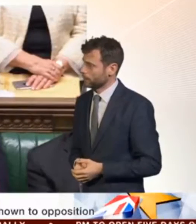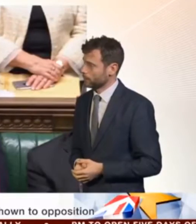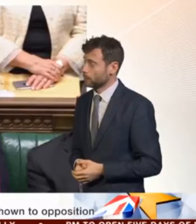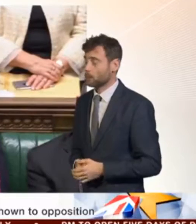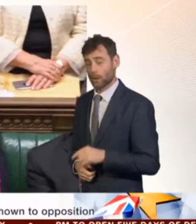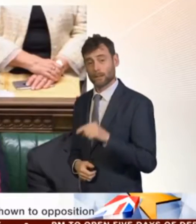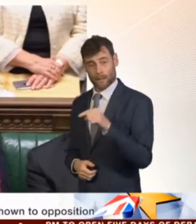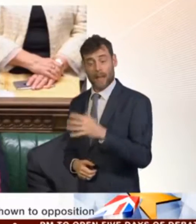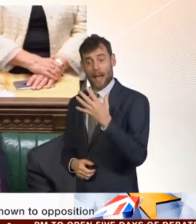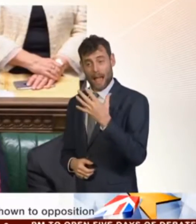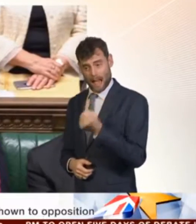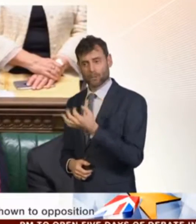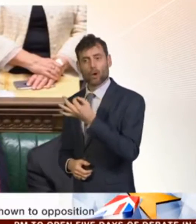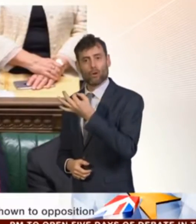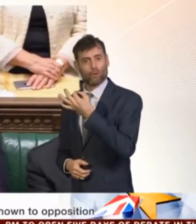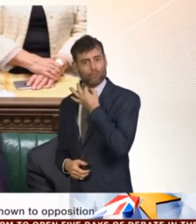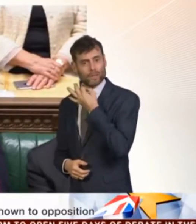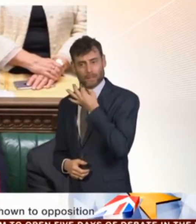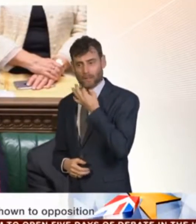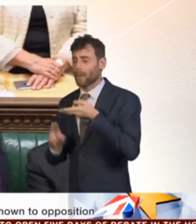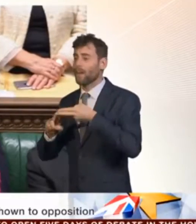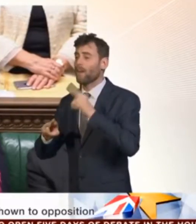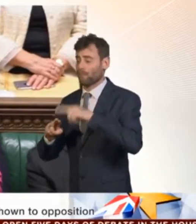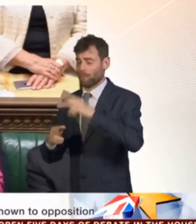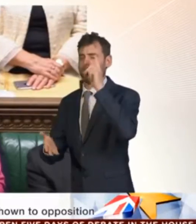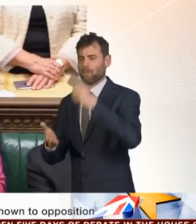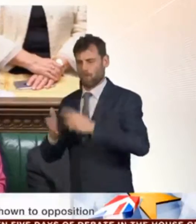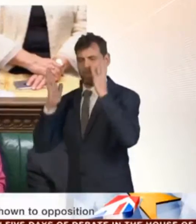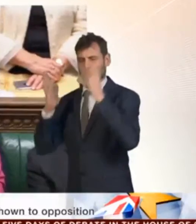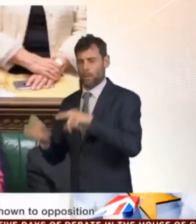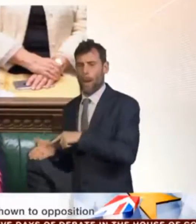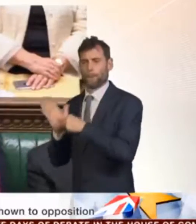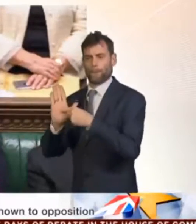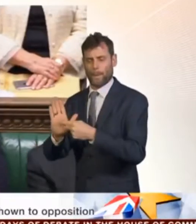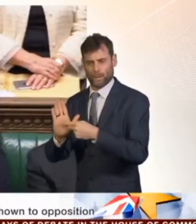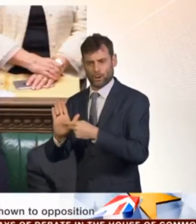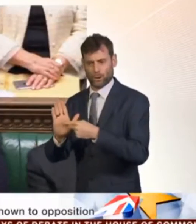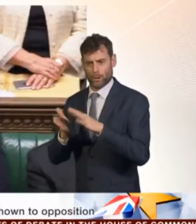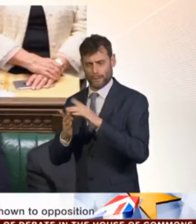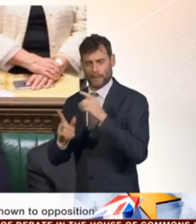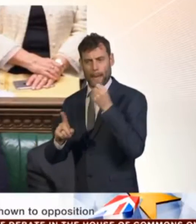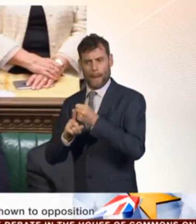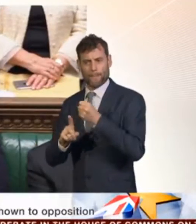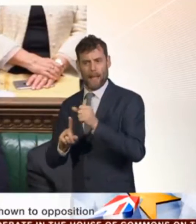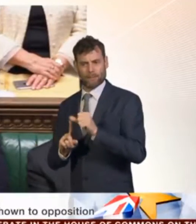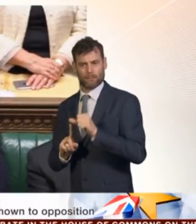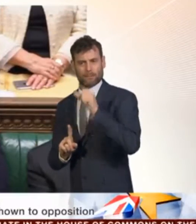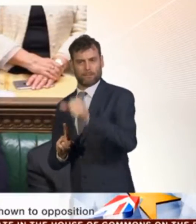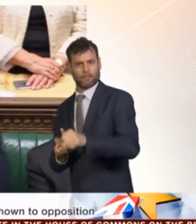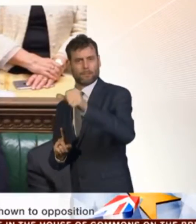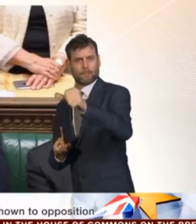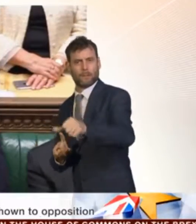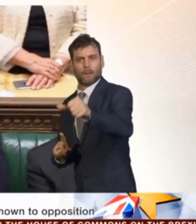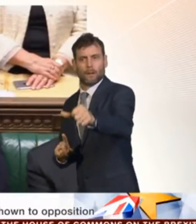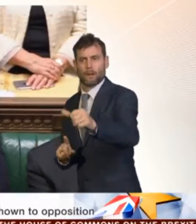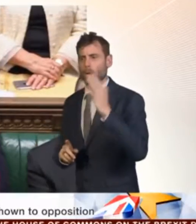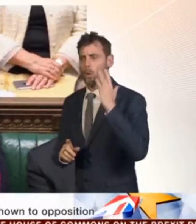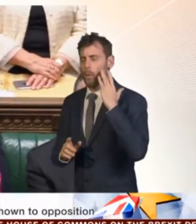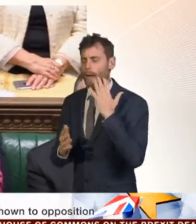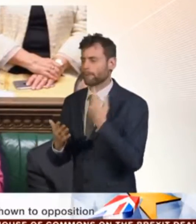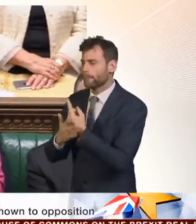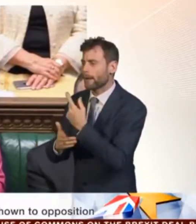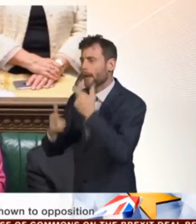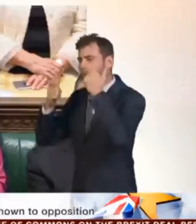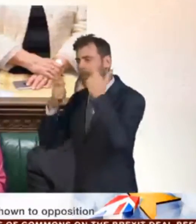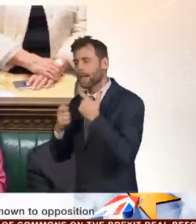government but for all future governments. As this House knows, the government has worked extremely hard